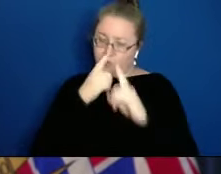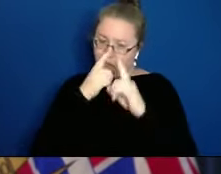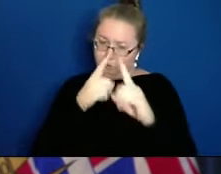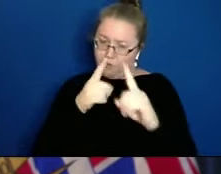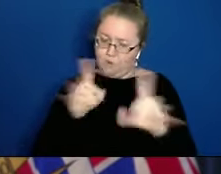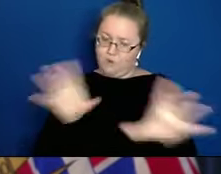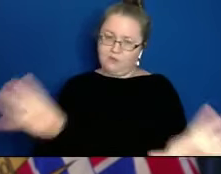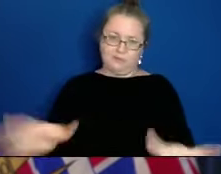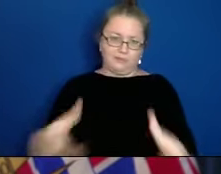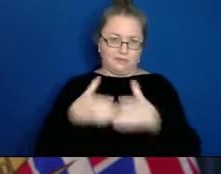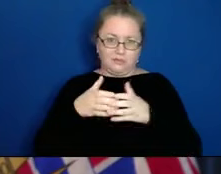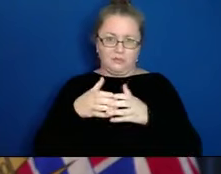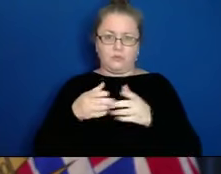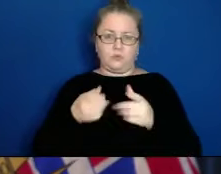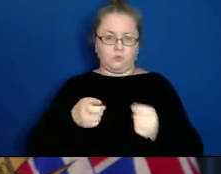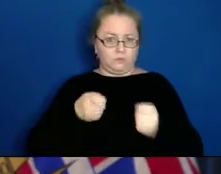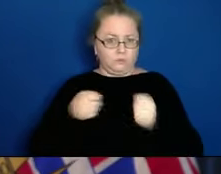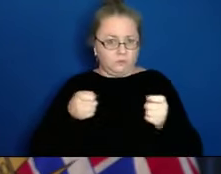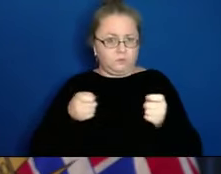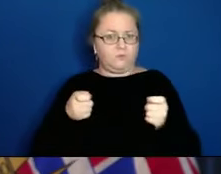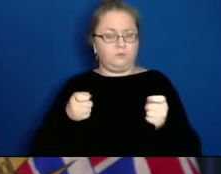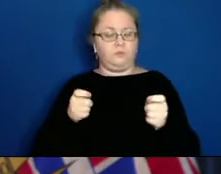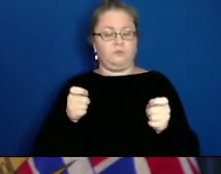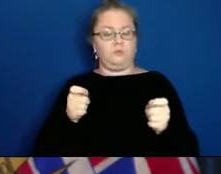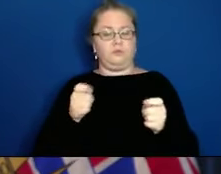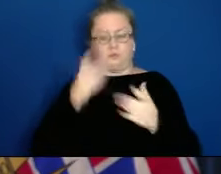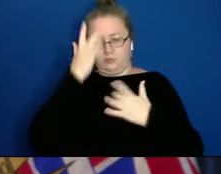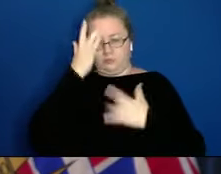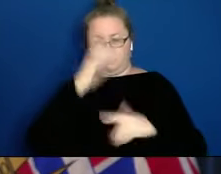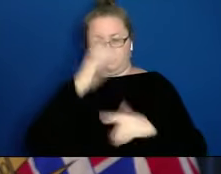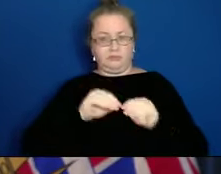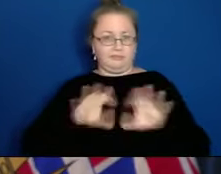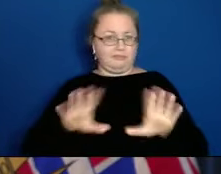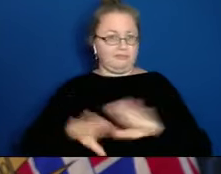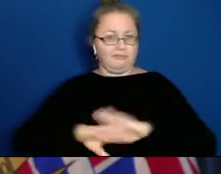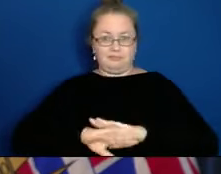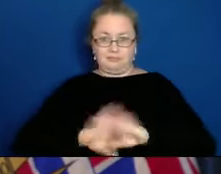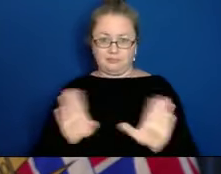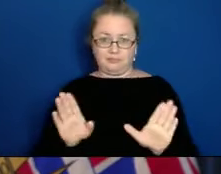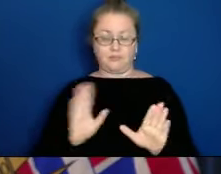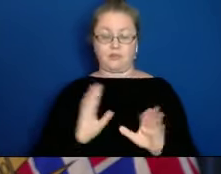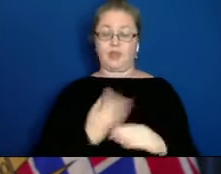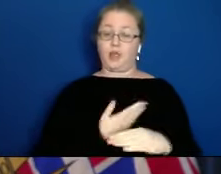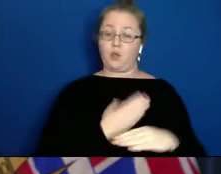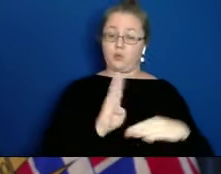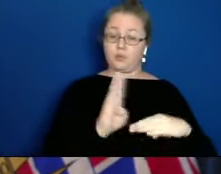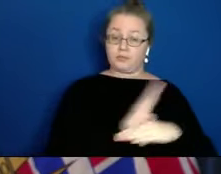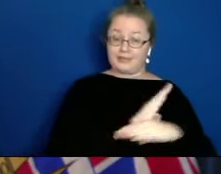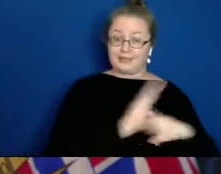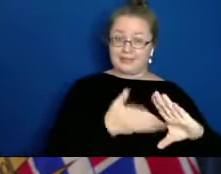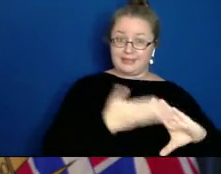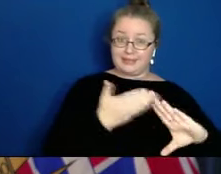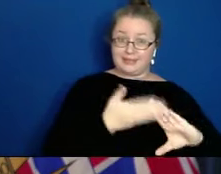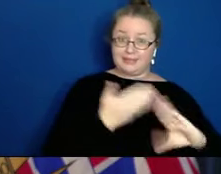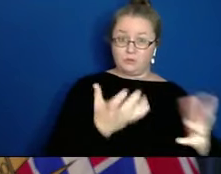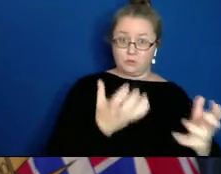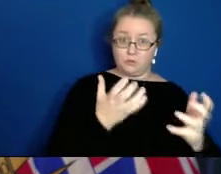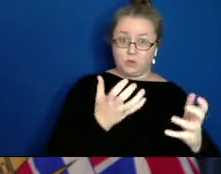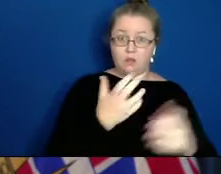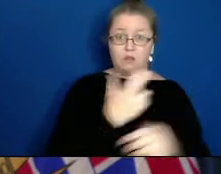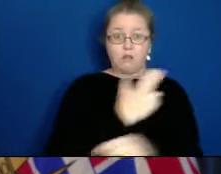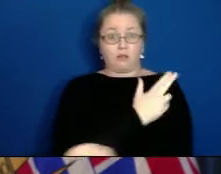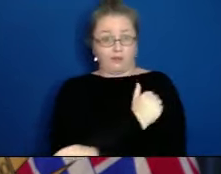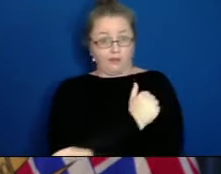our communities functioning. We can keep our businesses that are working safely open. We can keep the pressure off